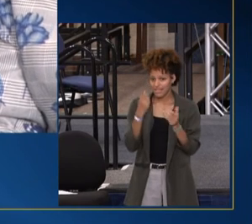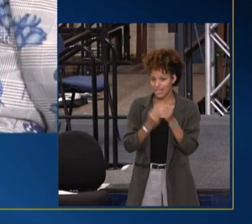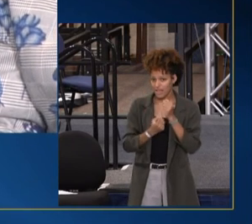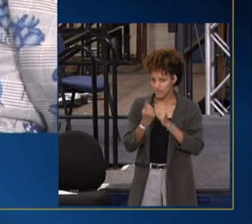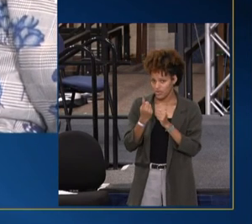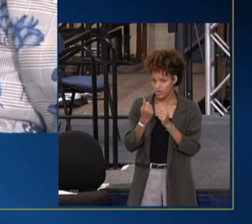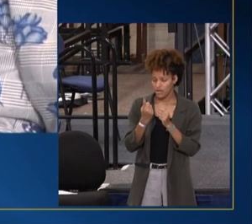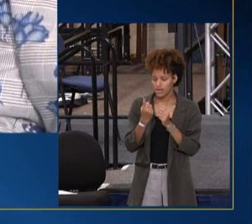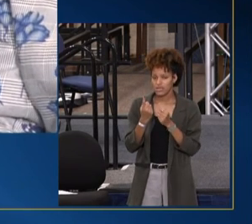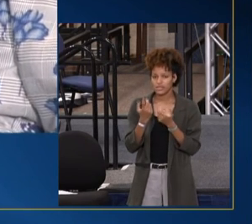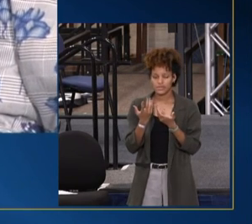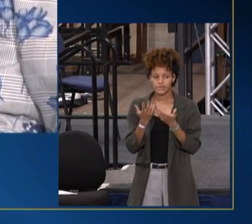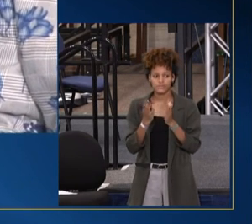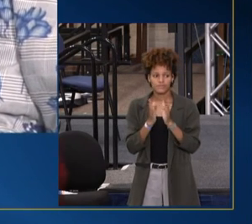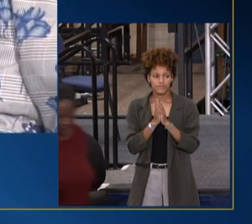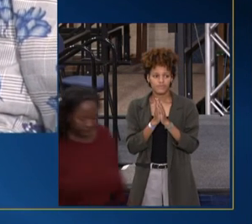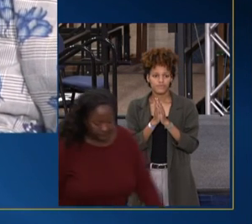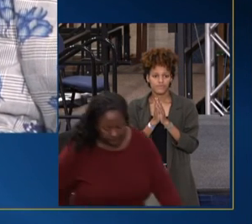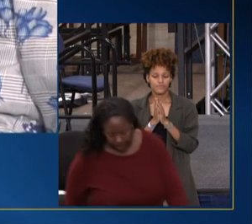everyone,